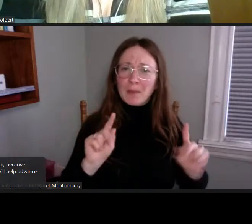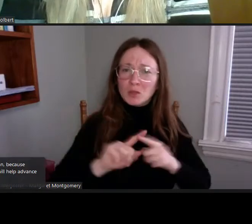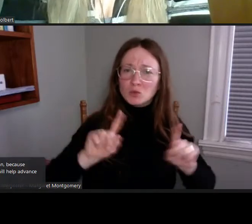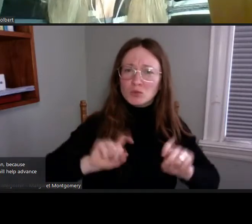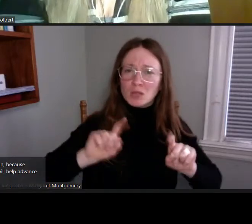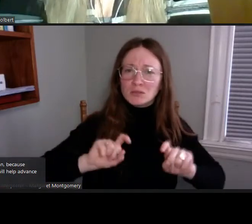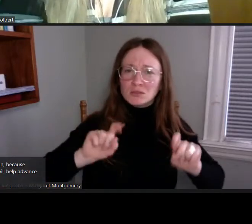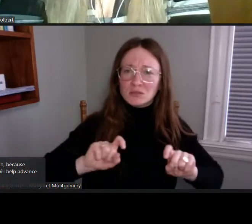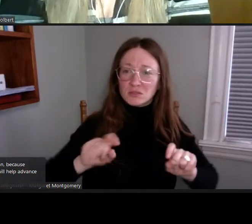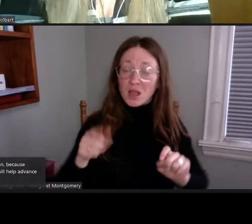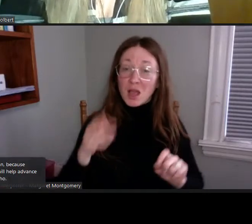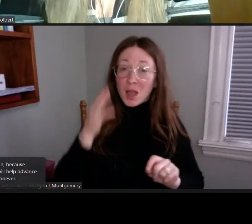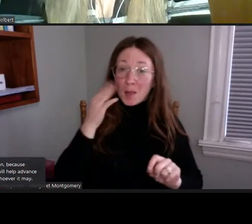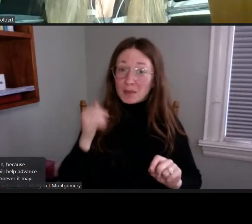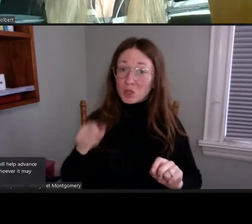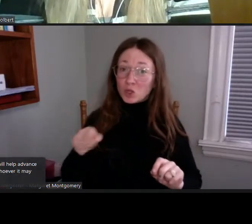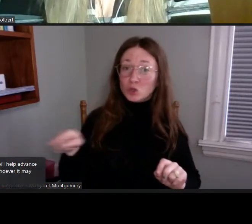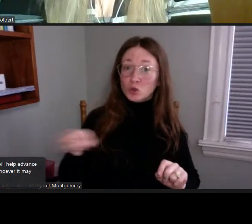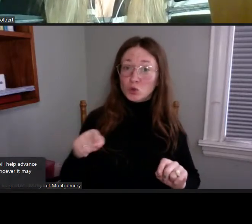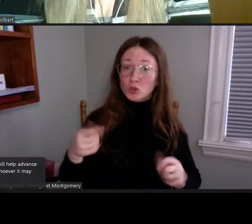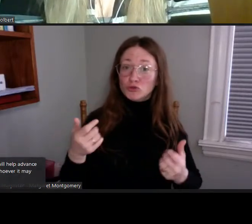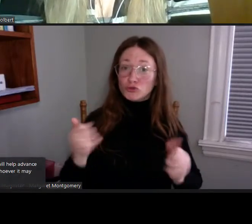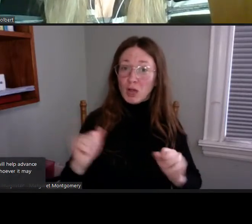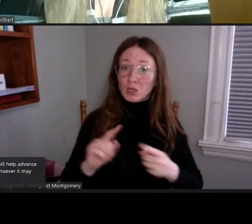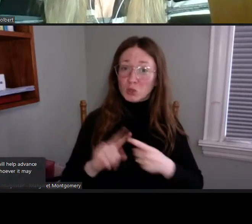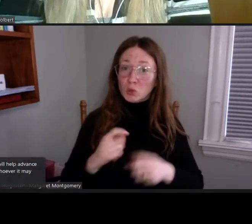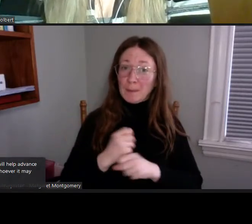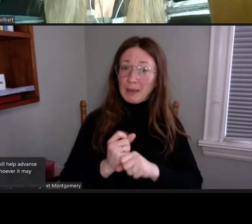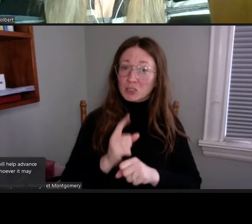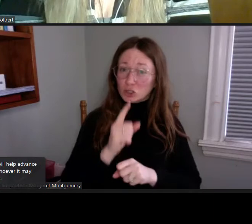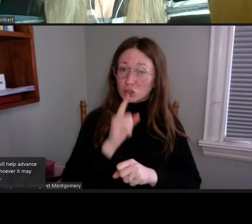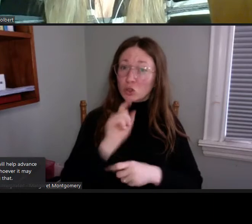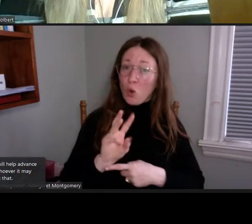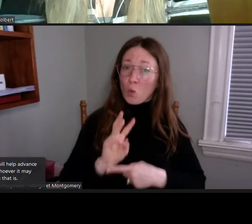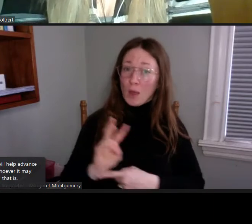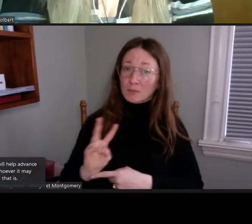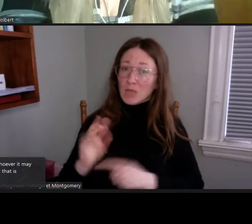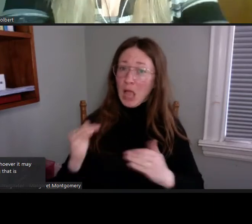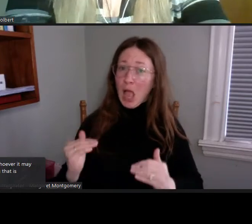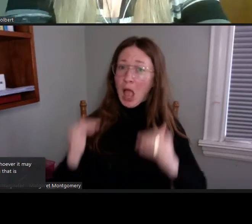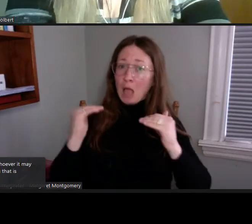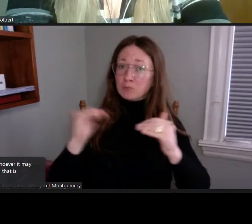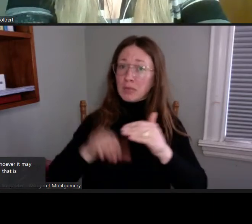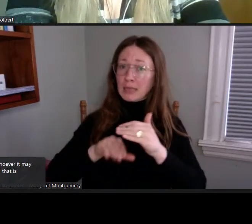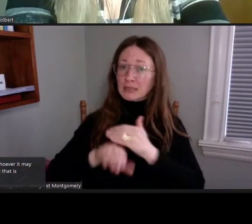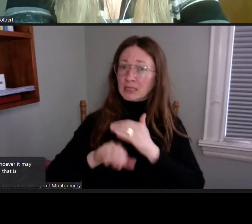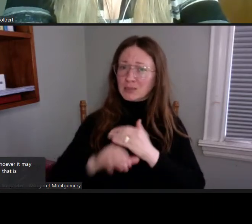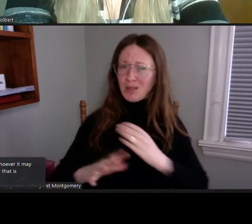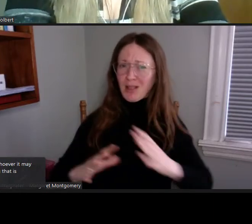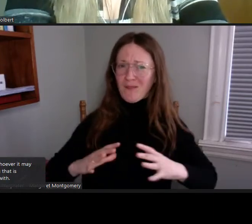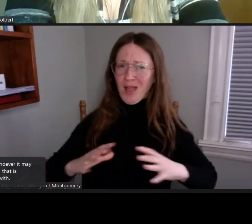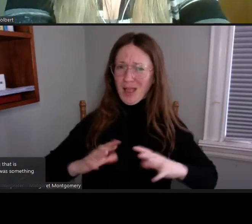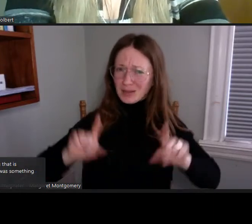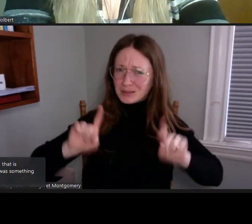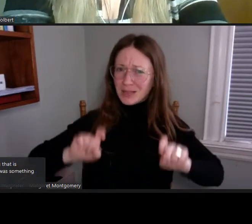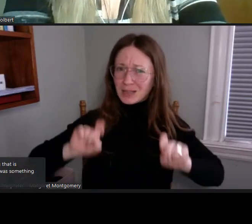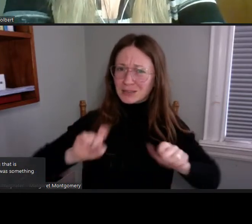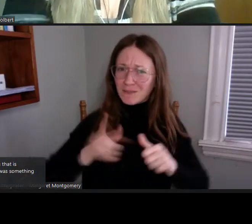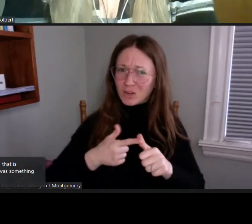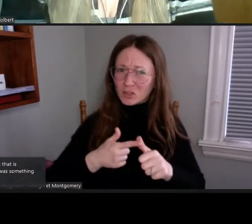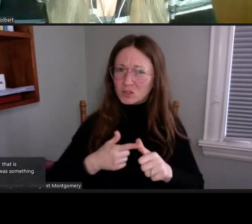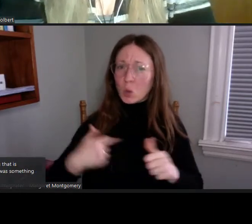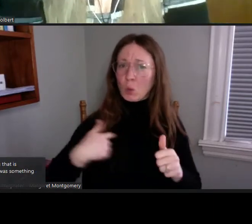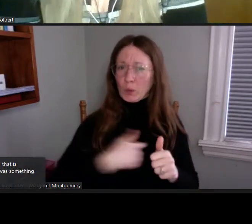that organization, or whoever it may be particularly, to get something that is accessible than to just sit there with something that we can't use.